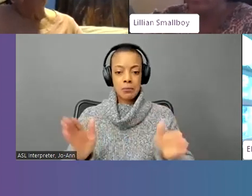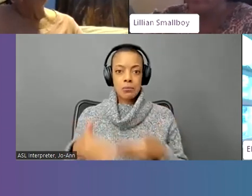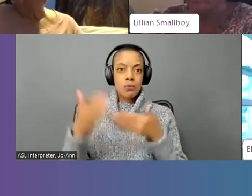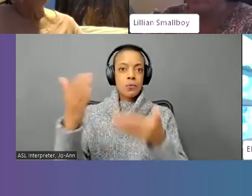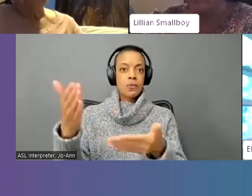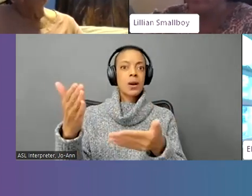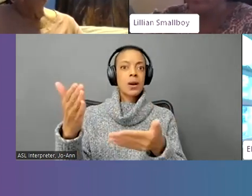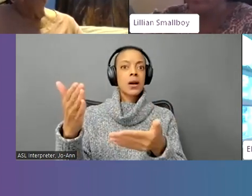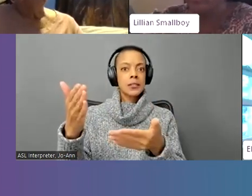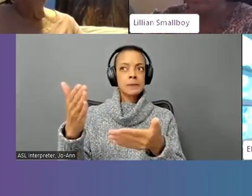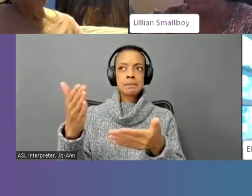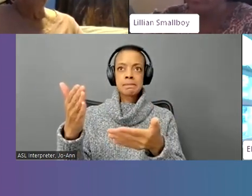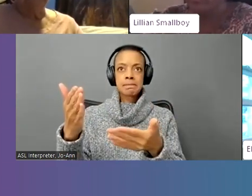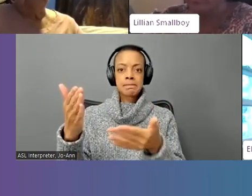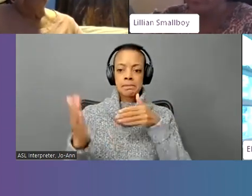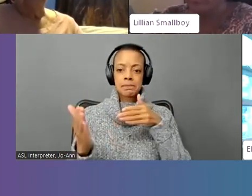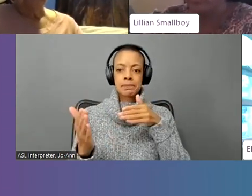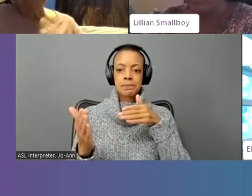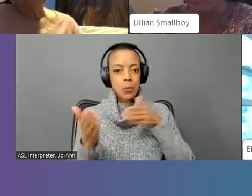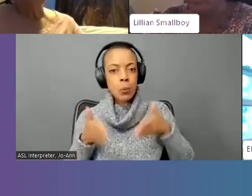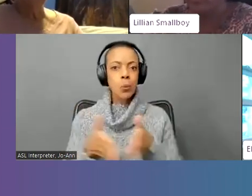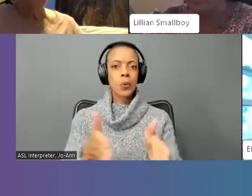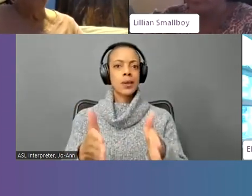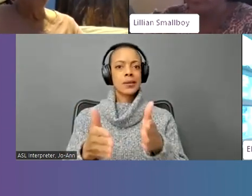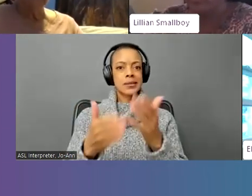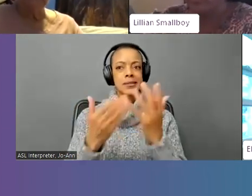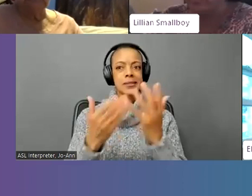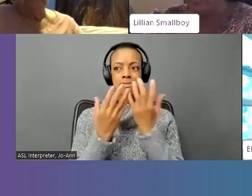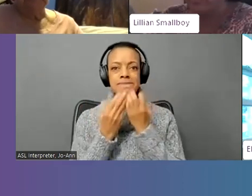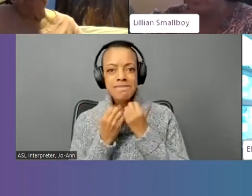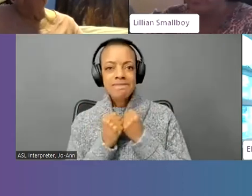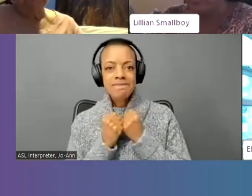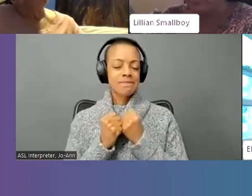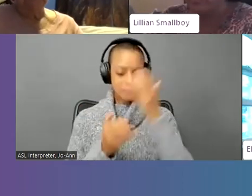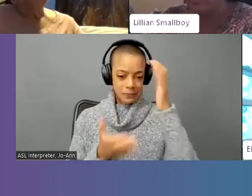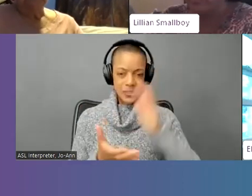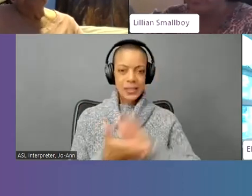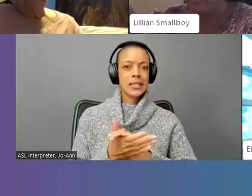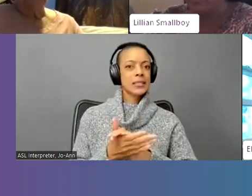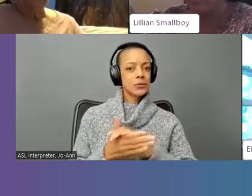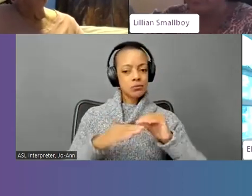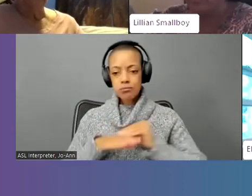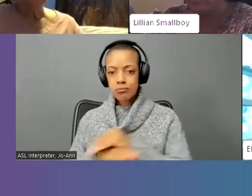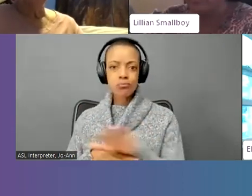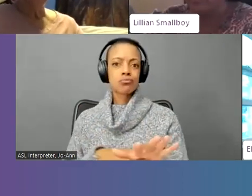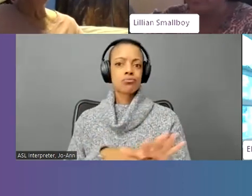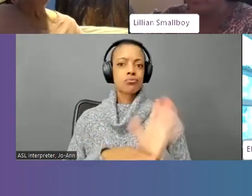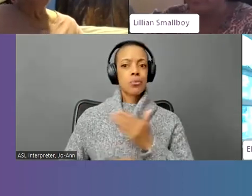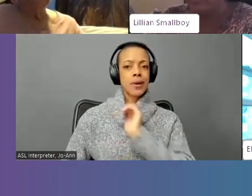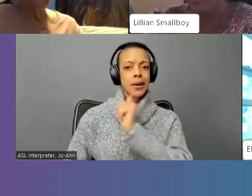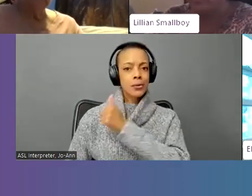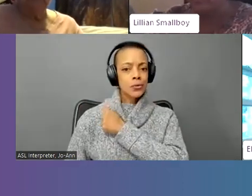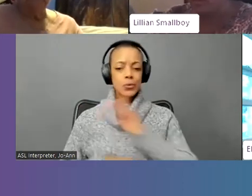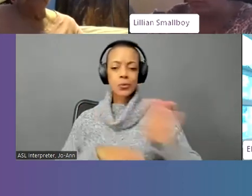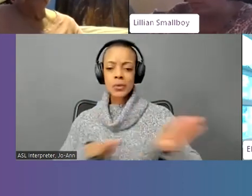our values and a belief, you know, which shaped our attitudes and our behaviors, and gave that to us as we